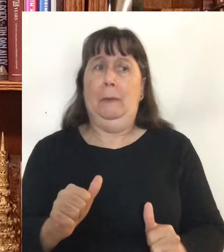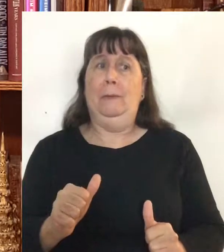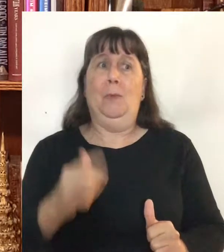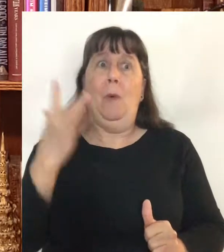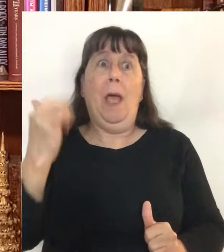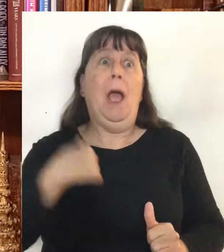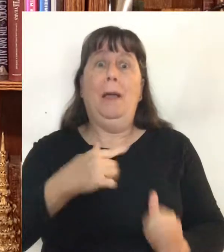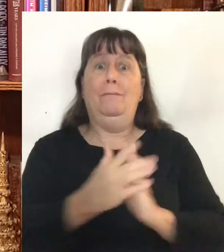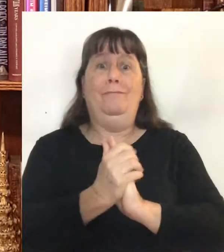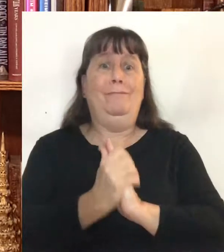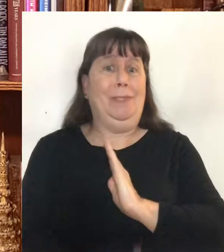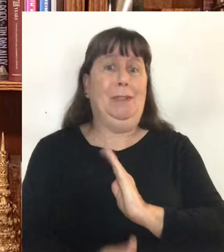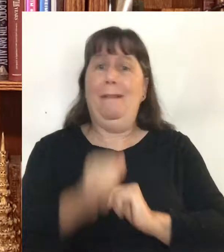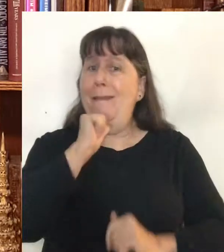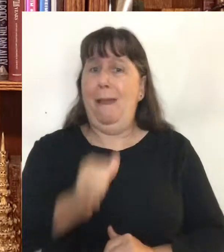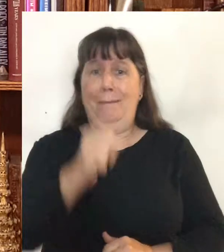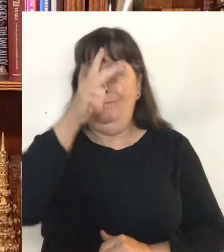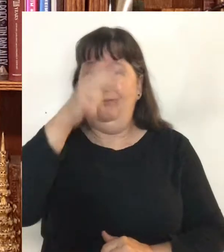I hope not.